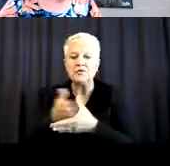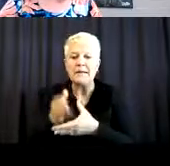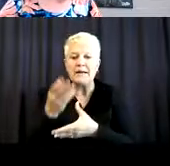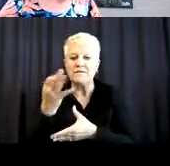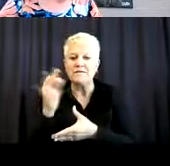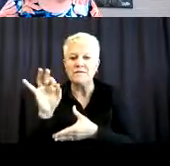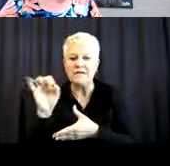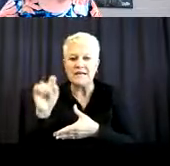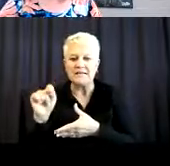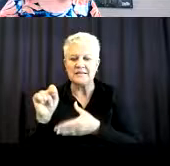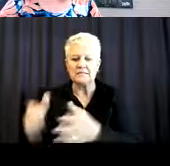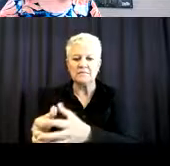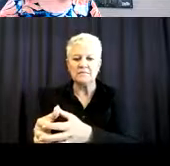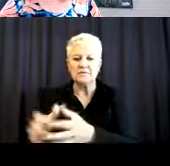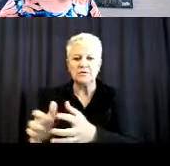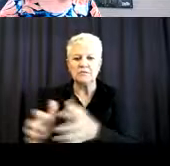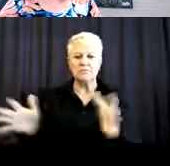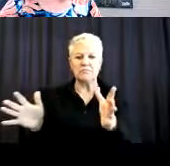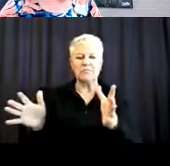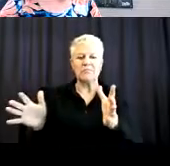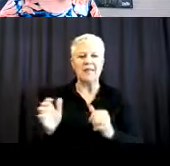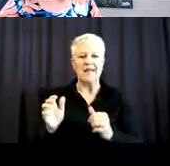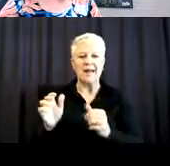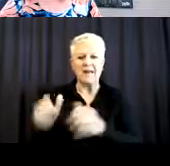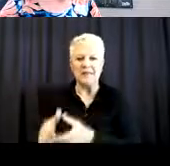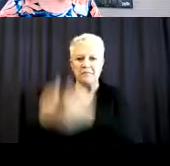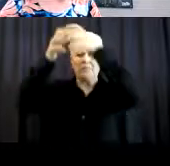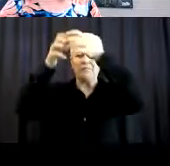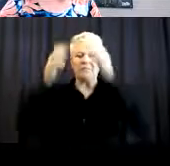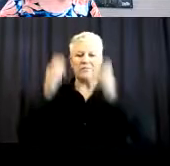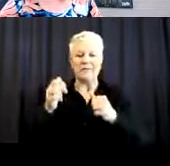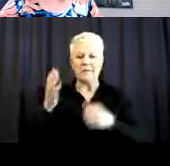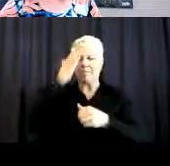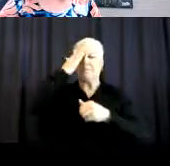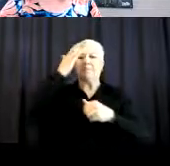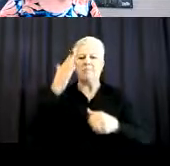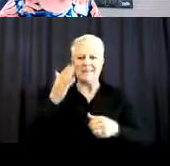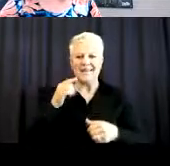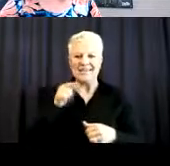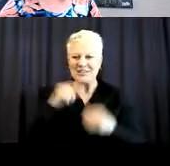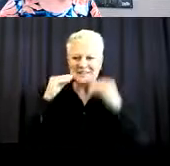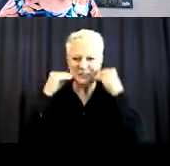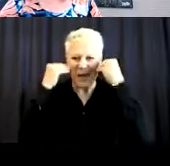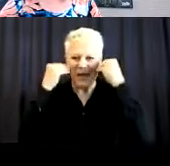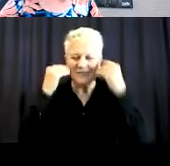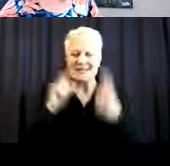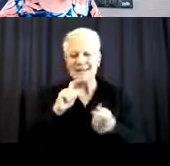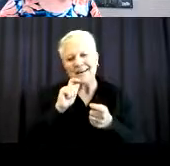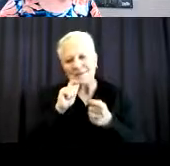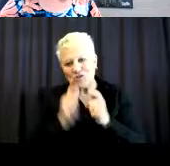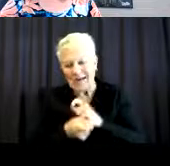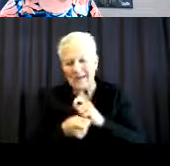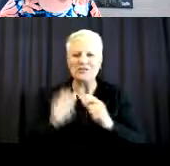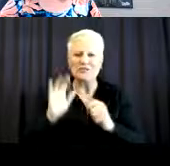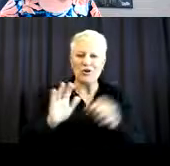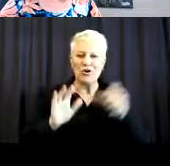Her feet release the metal cup. It springs upward, tapping her forehead. She smiles, changes her grasp on the plastic ring from